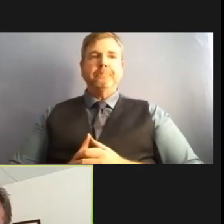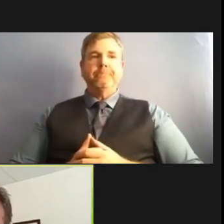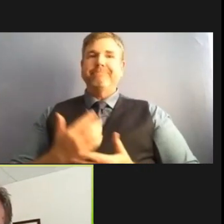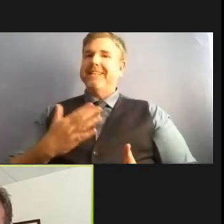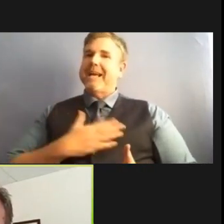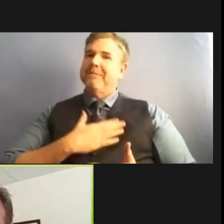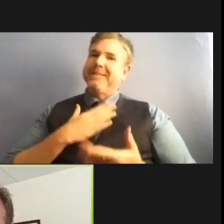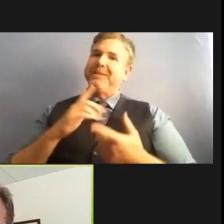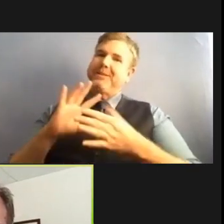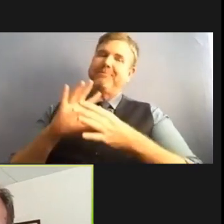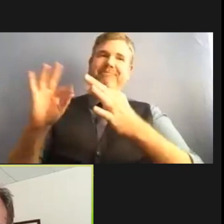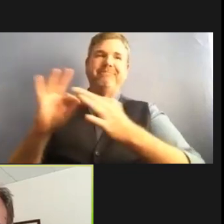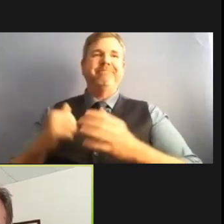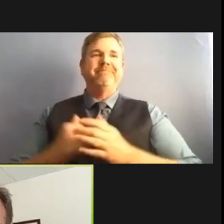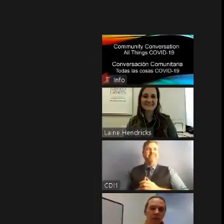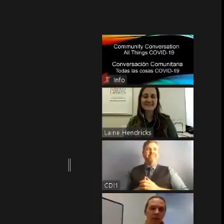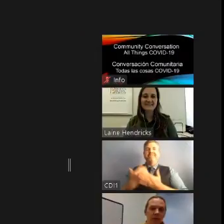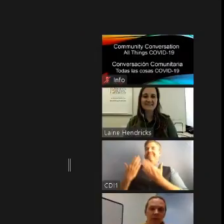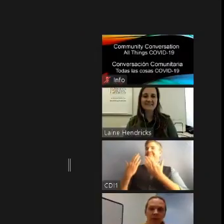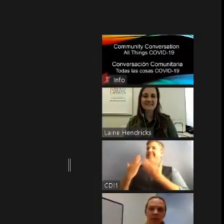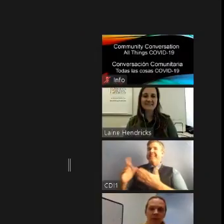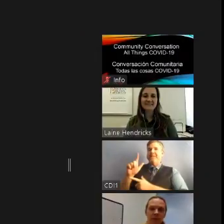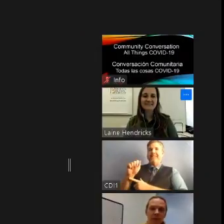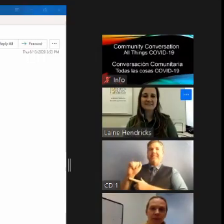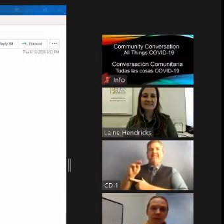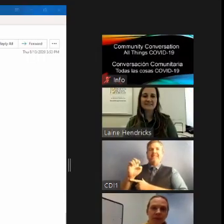here with you. I'm going to share my screen.